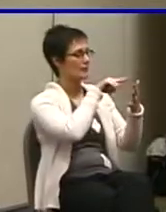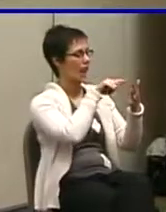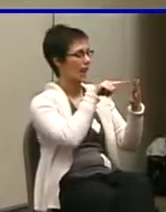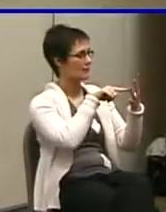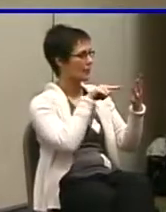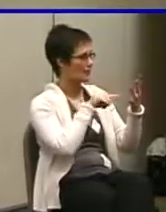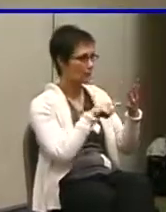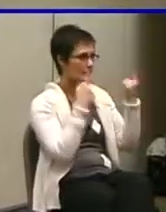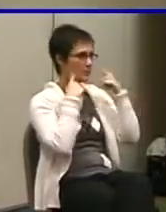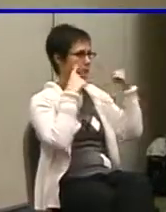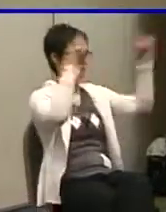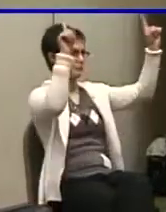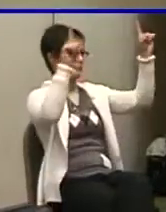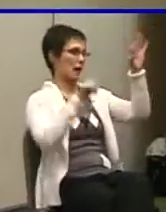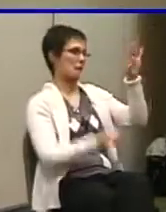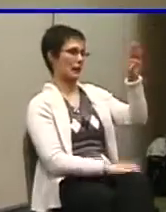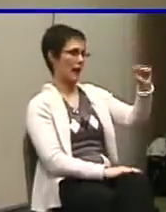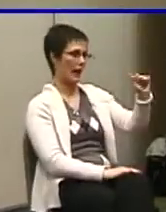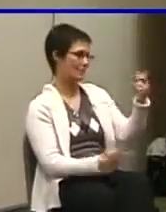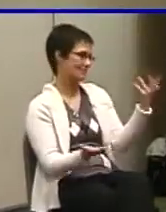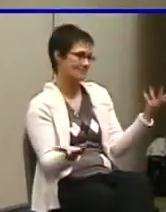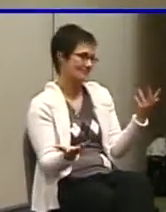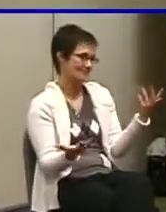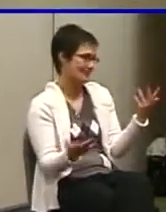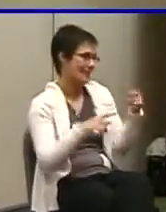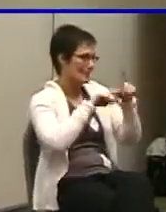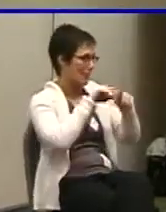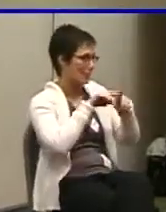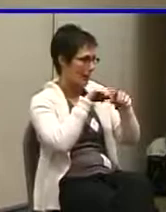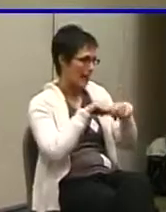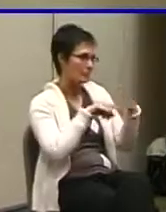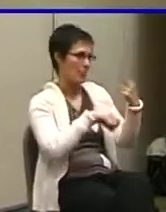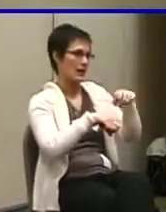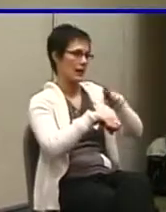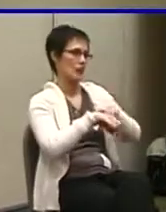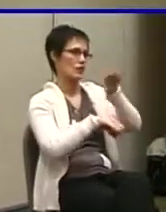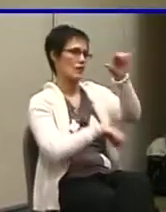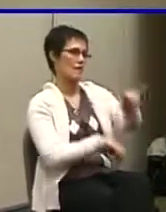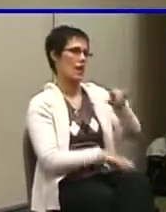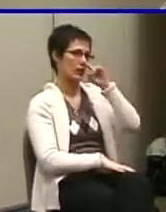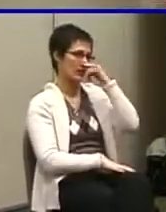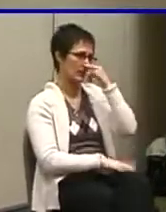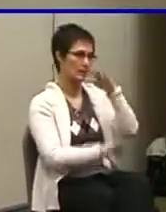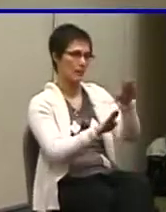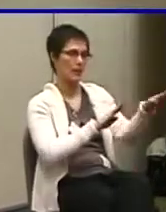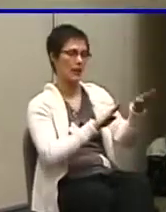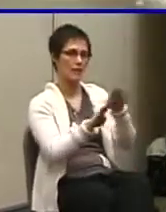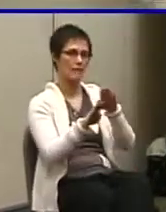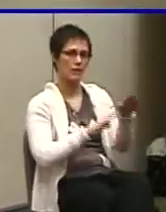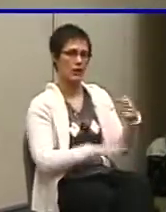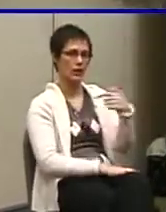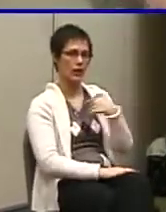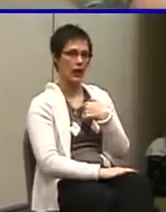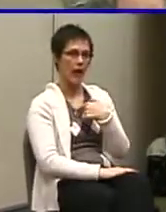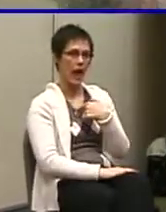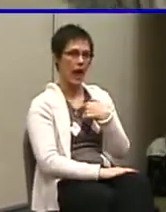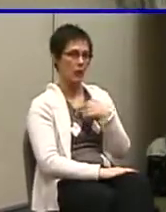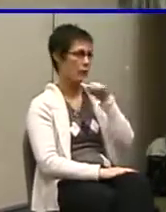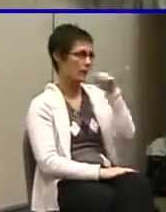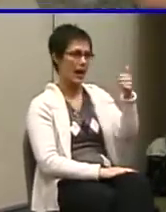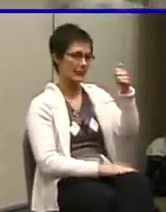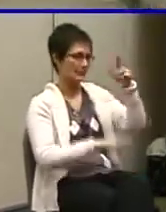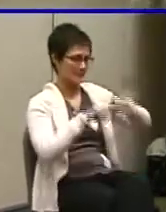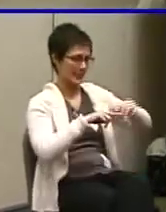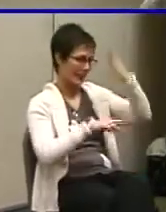know, a lot of it depends on the nature of the kid, the nature of the behavior. There are some things that I just, I'm not going to be, you'll never sit in front again,